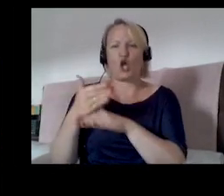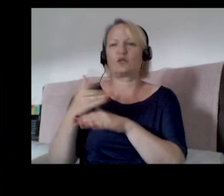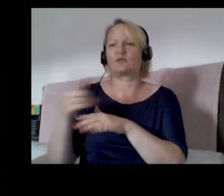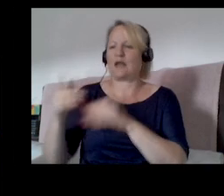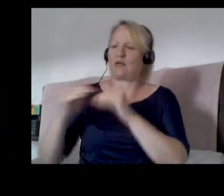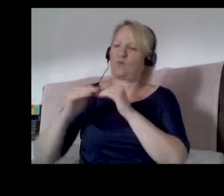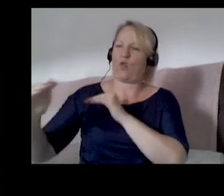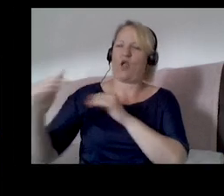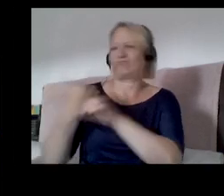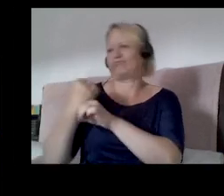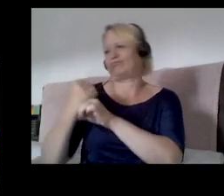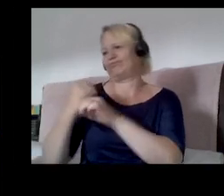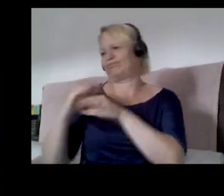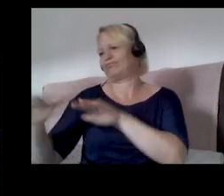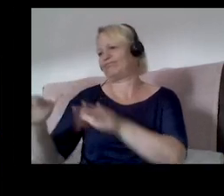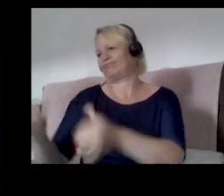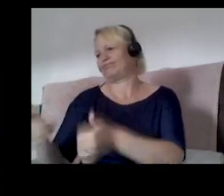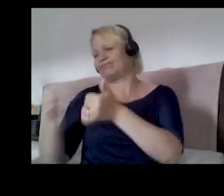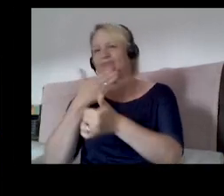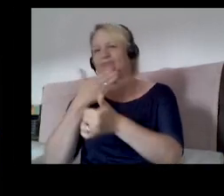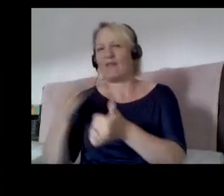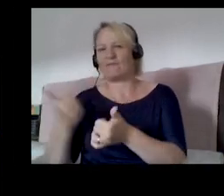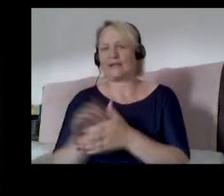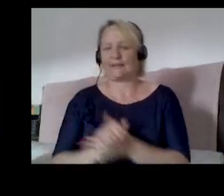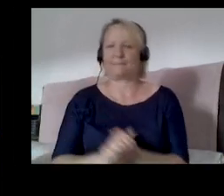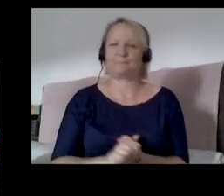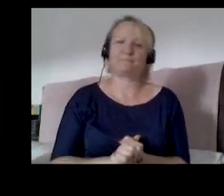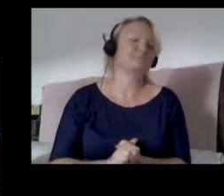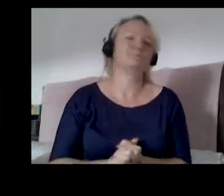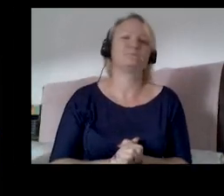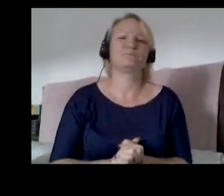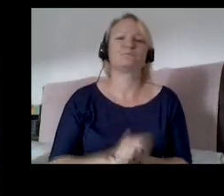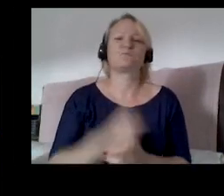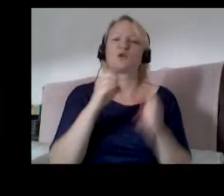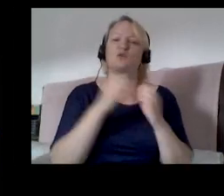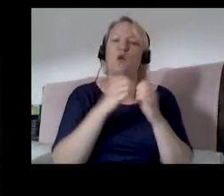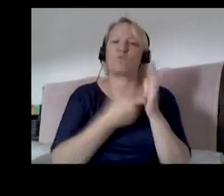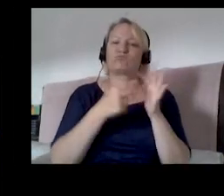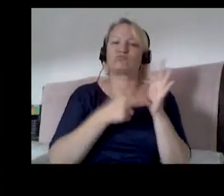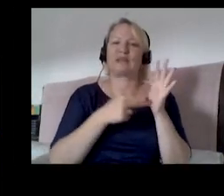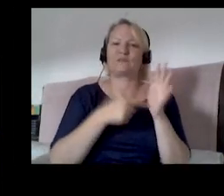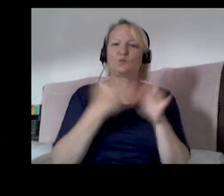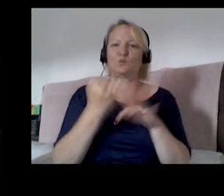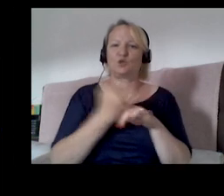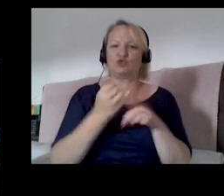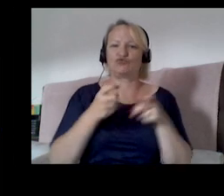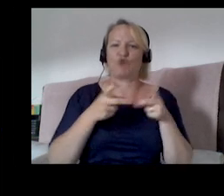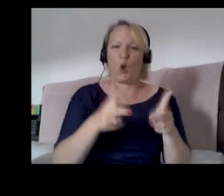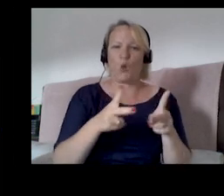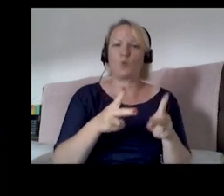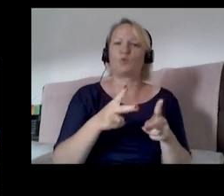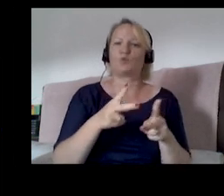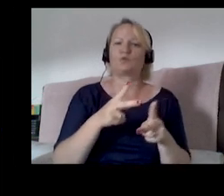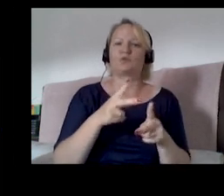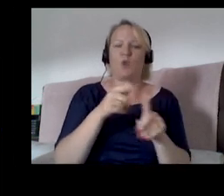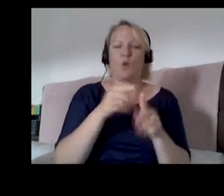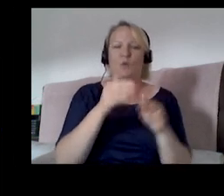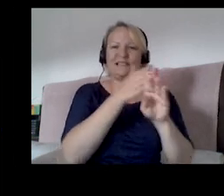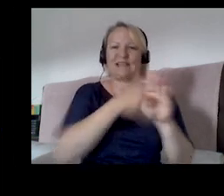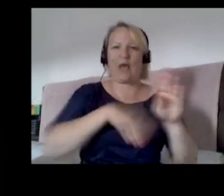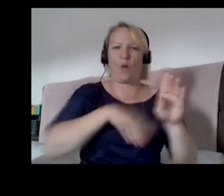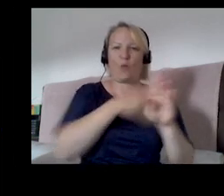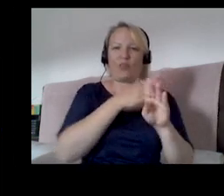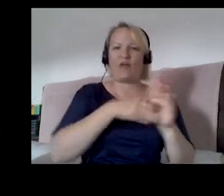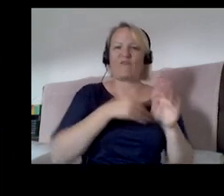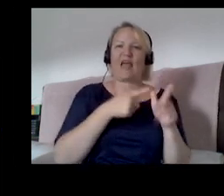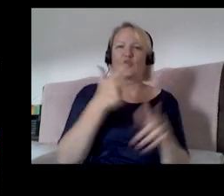temporary utility works and infrastructure, and the land would be reinstated. Brentwood Road compound would support